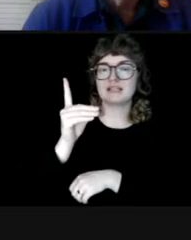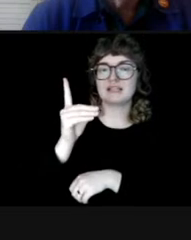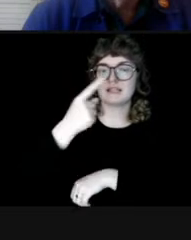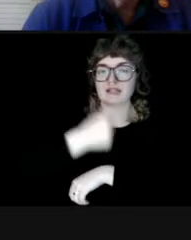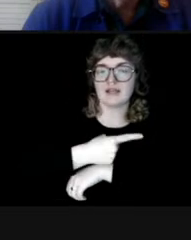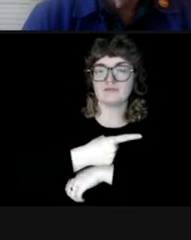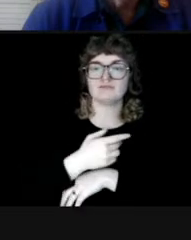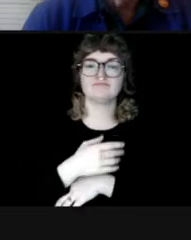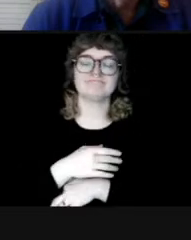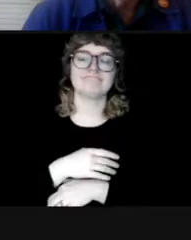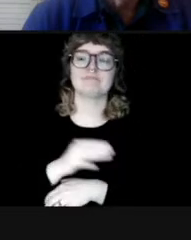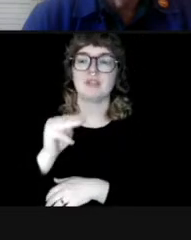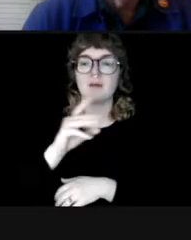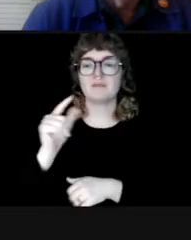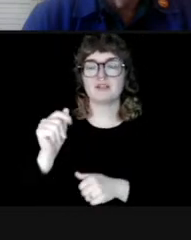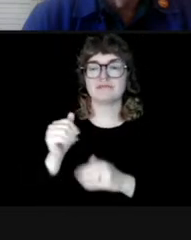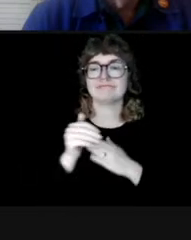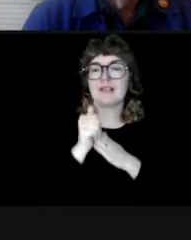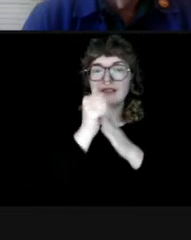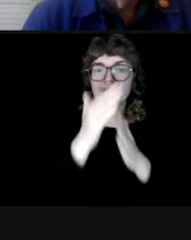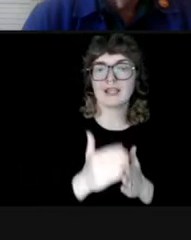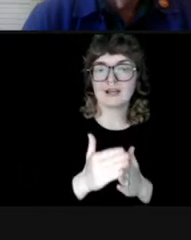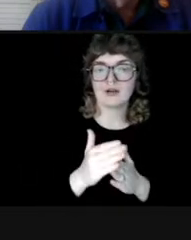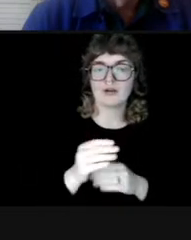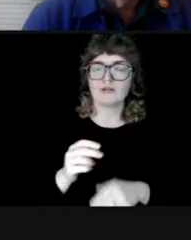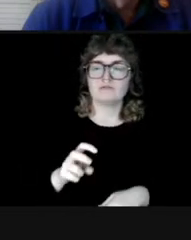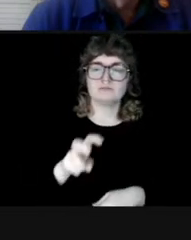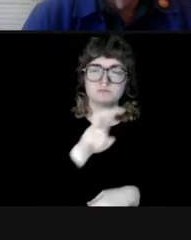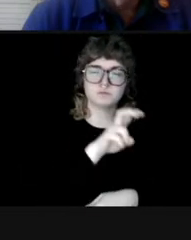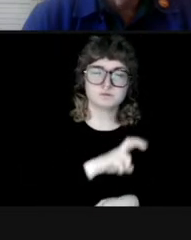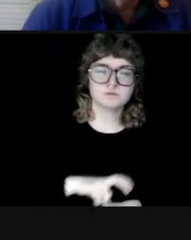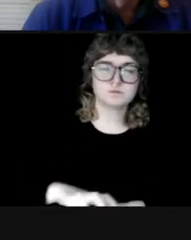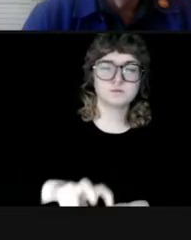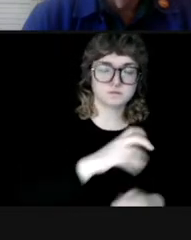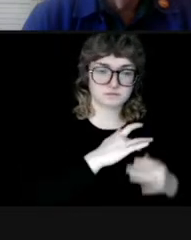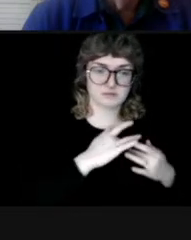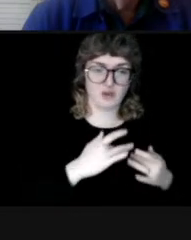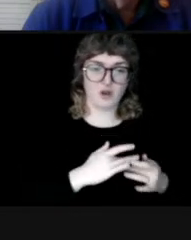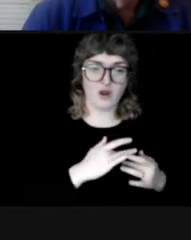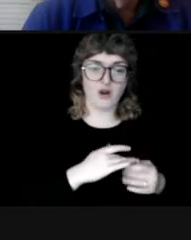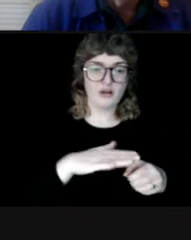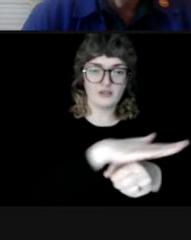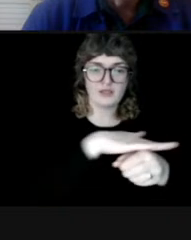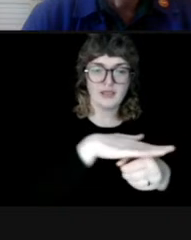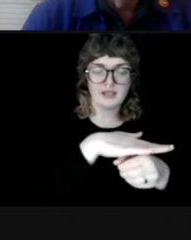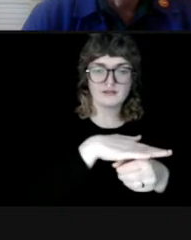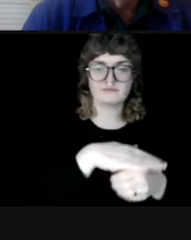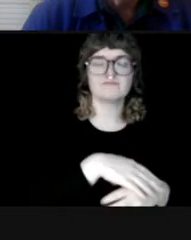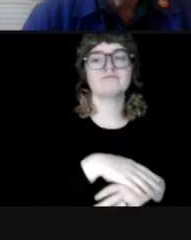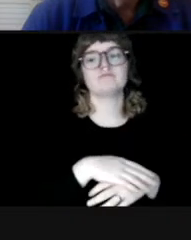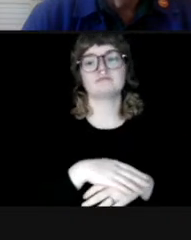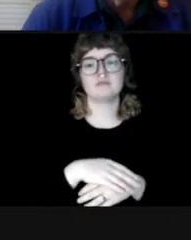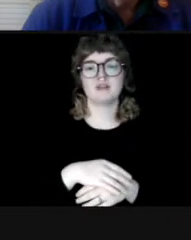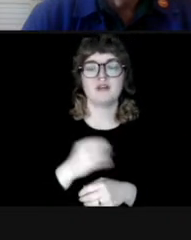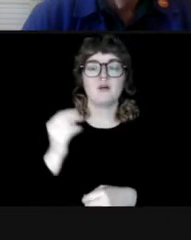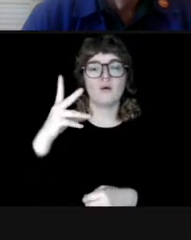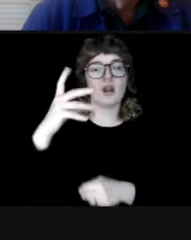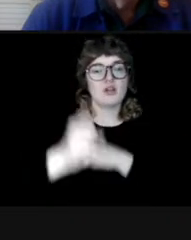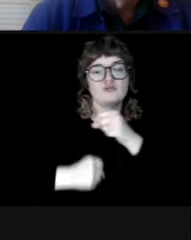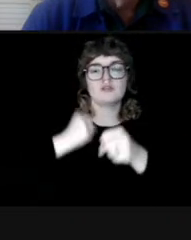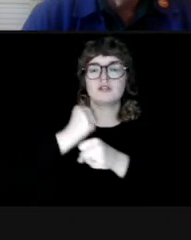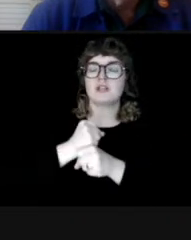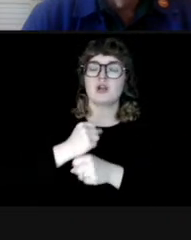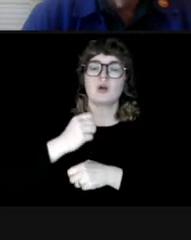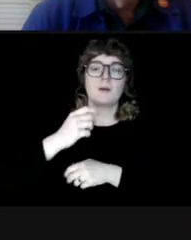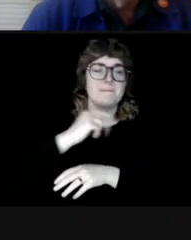Maryland was a leader in the race to reach the heartland. And here again, we have the National Road, a decades-long national project,